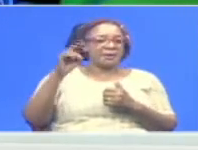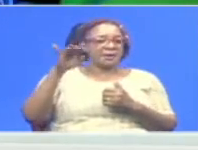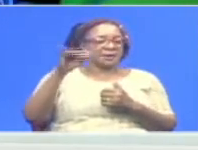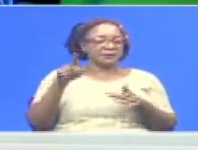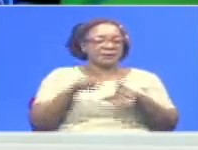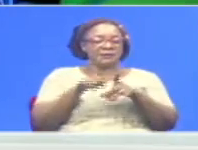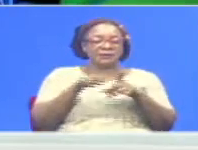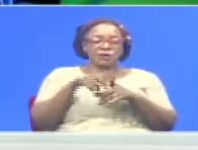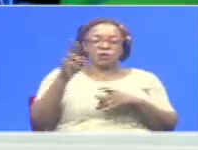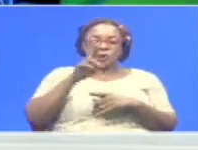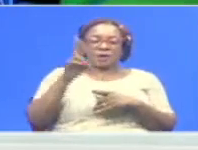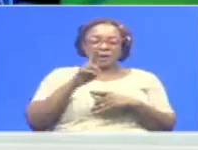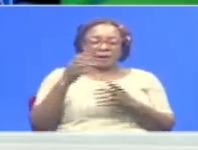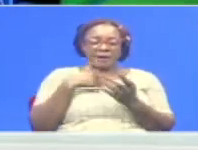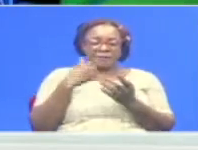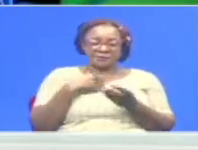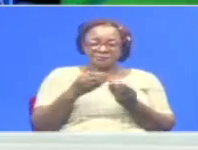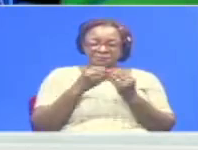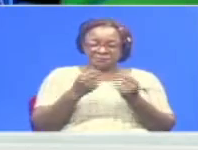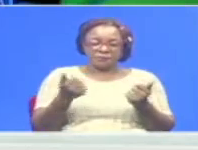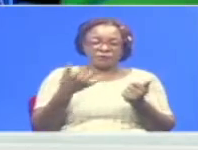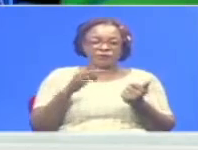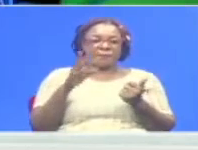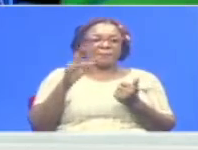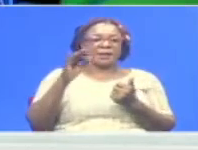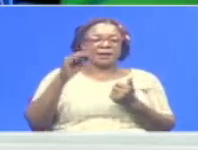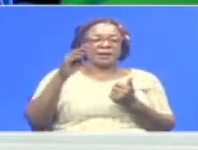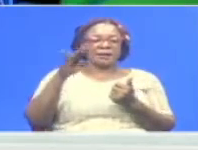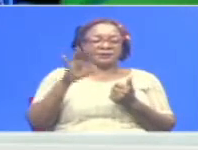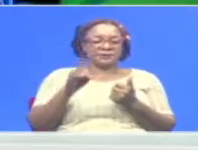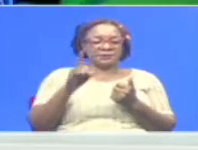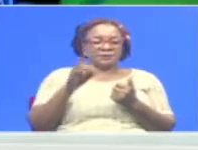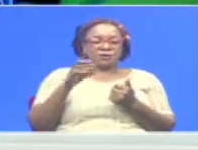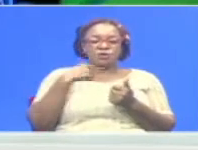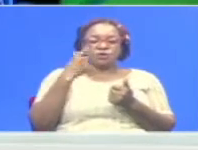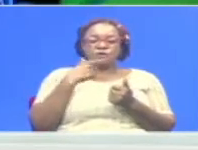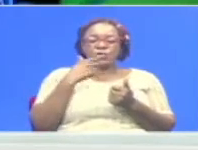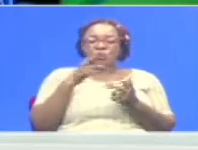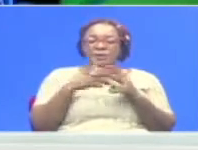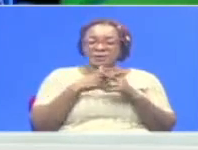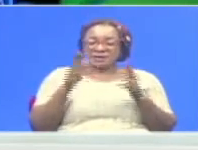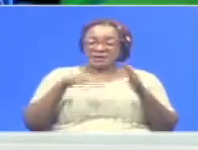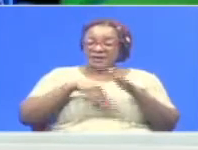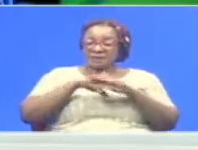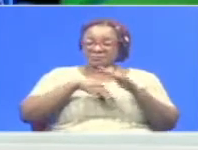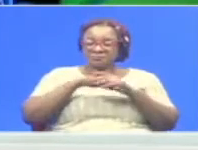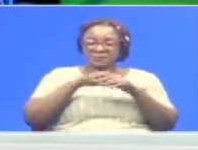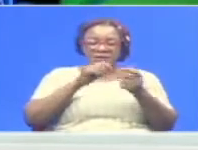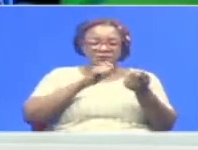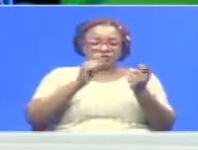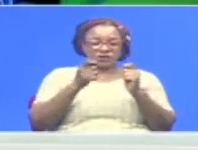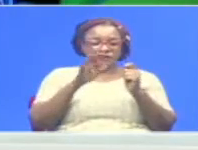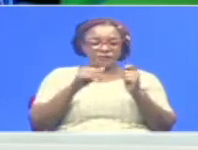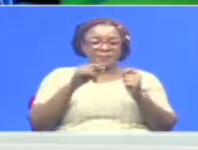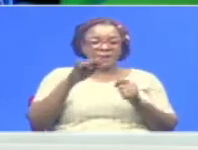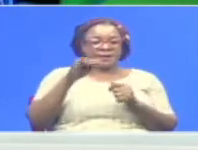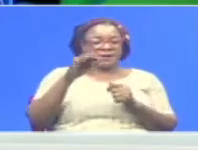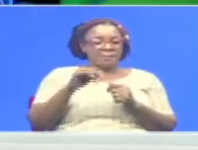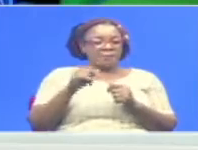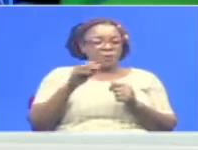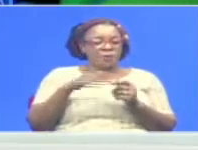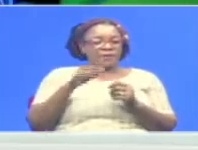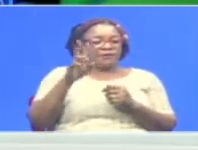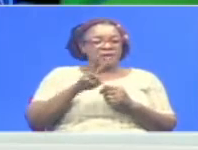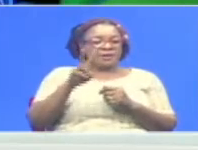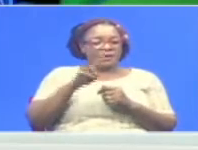Grounds. A cracking first half strike from Clyde Senaji, who started the game in a change-up from the lineup against Vihiga